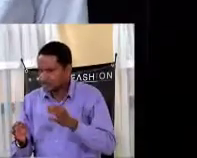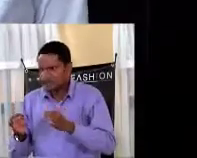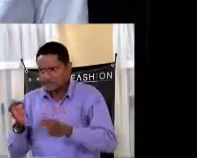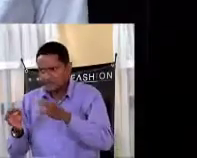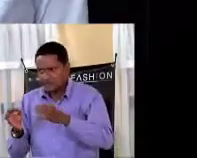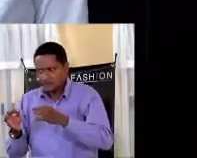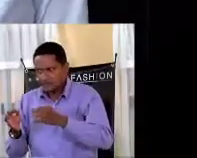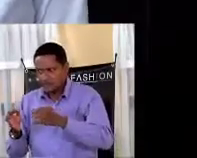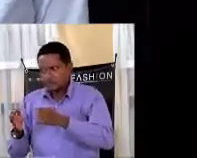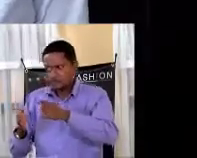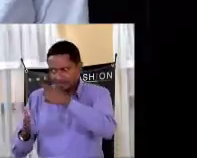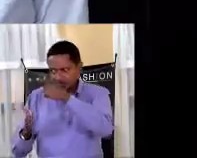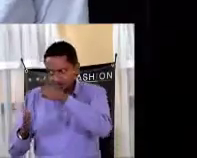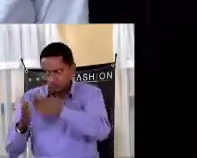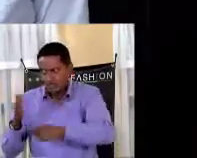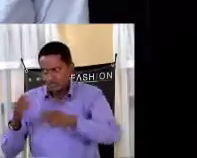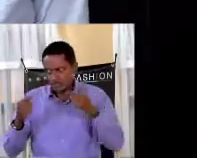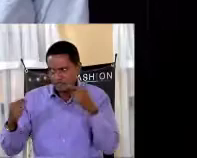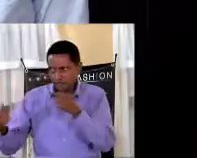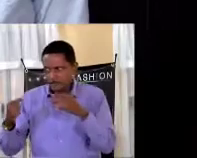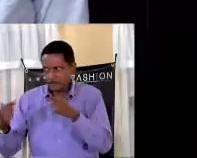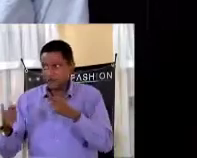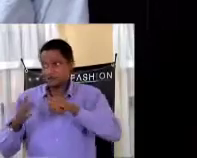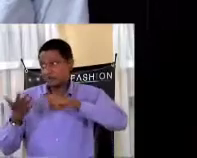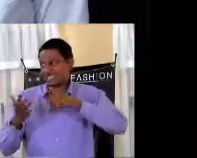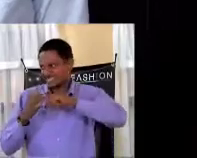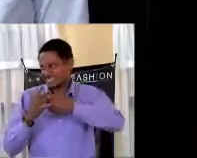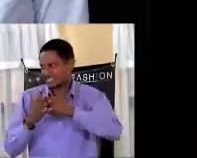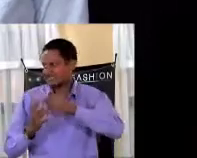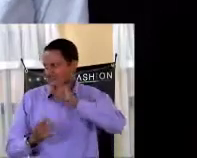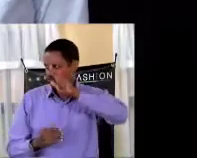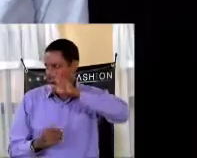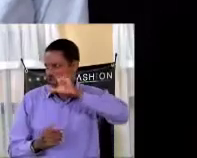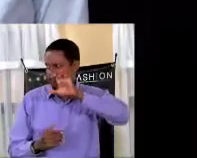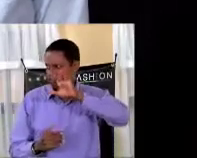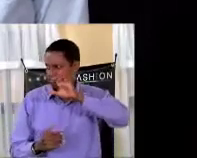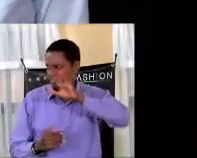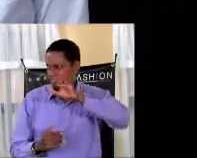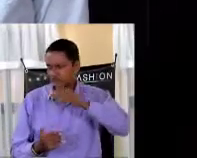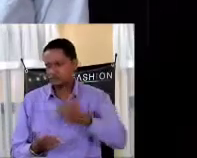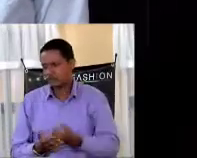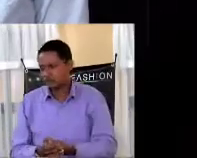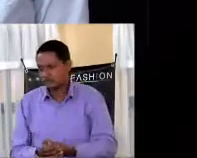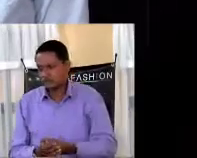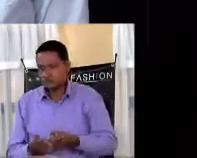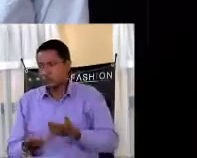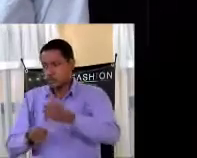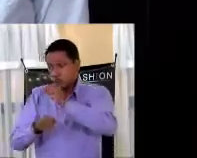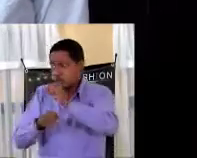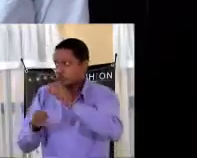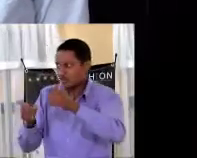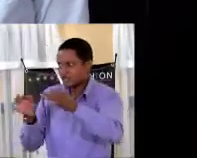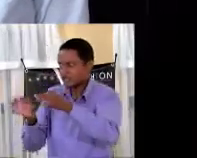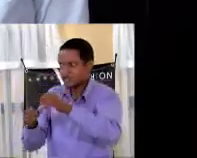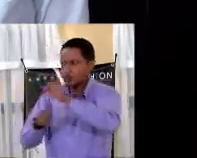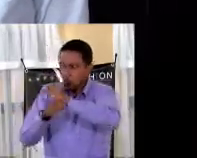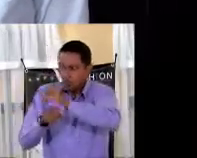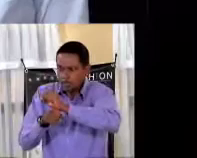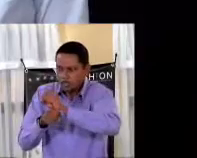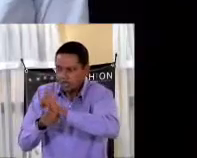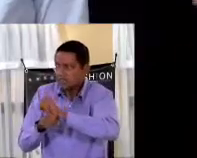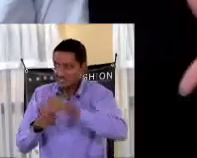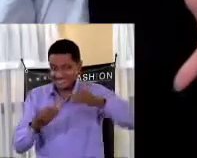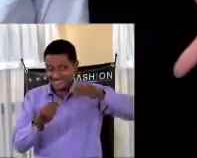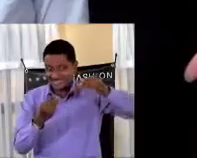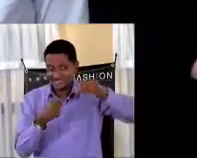You start with 300 and then you put the amount of work, the type of quality of fabric, the quality of your production